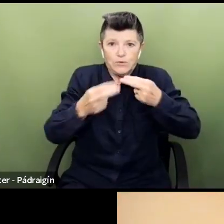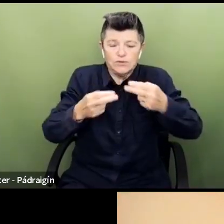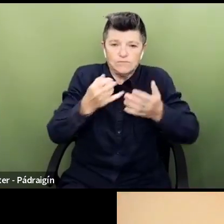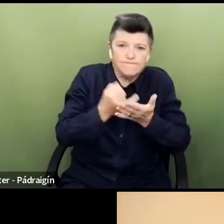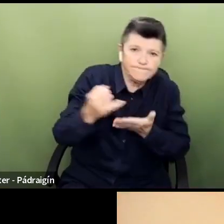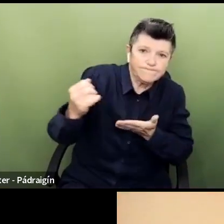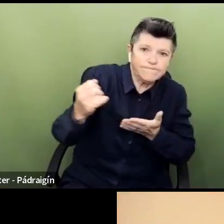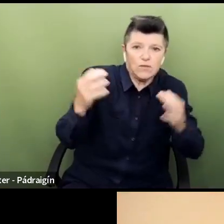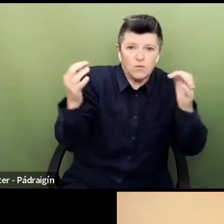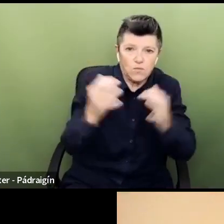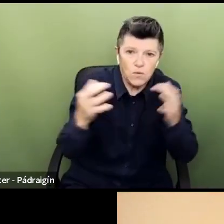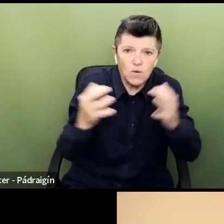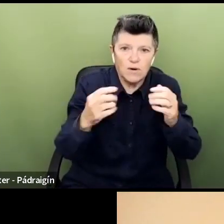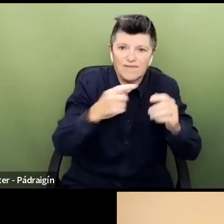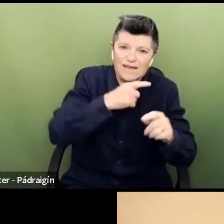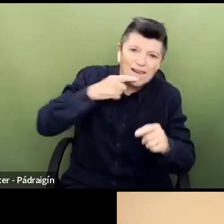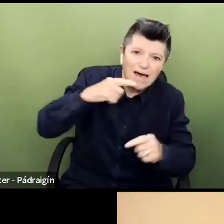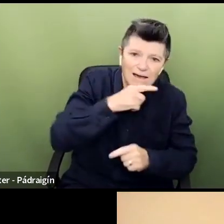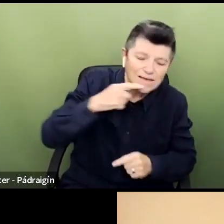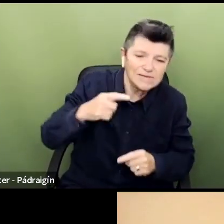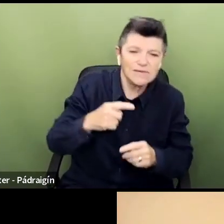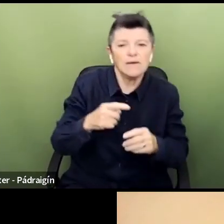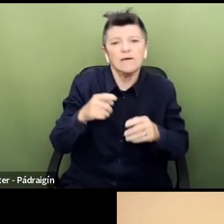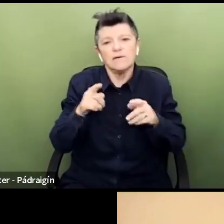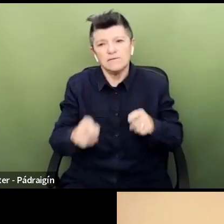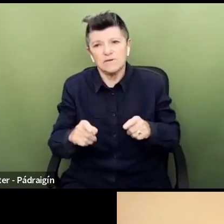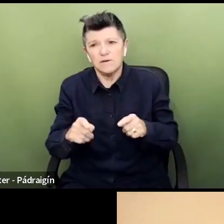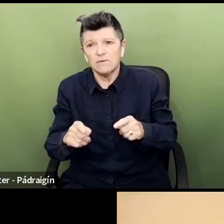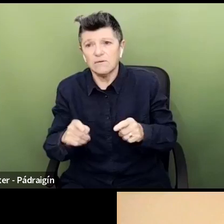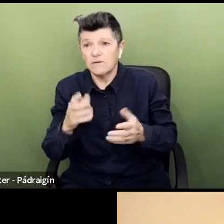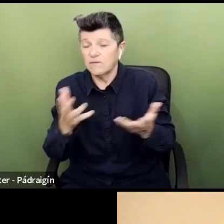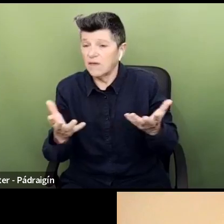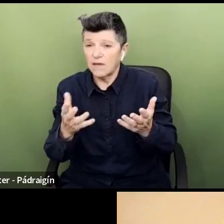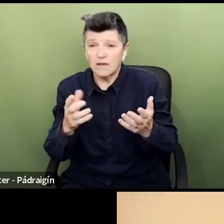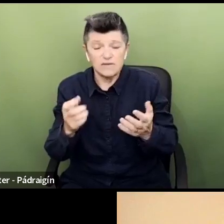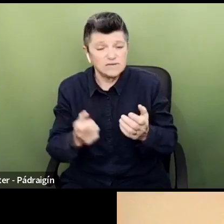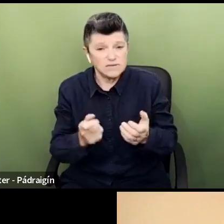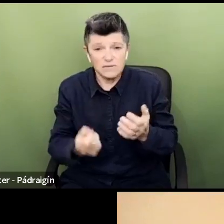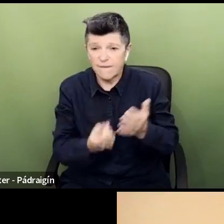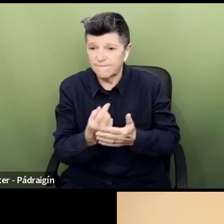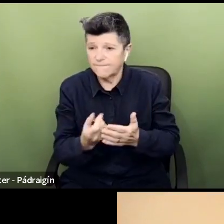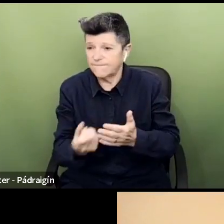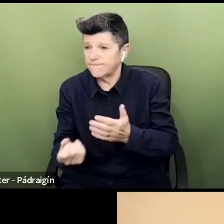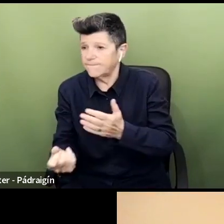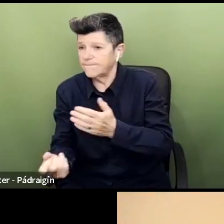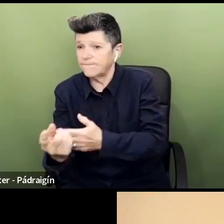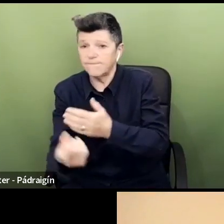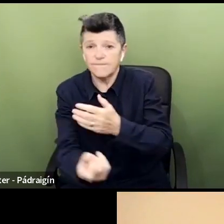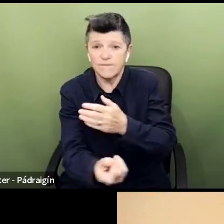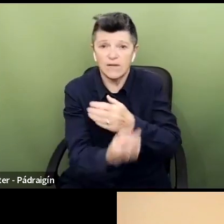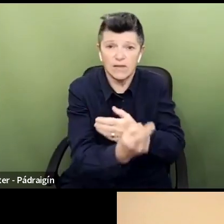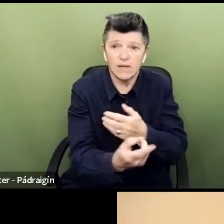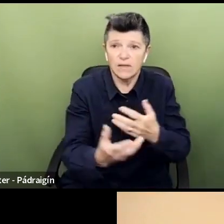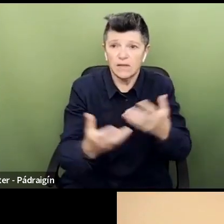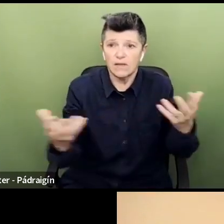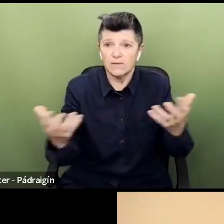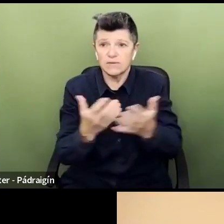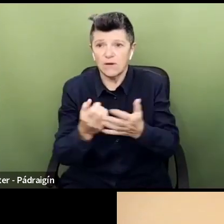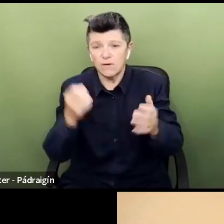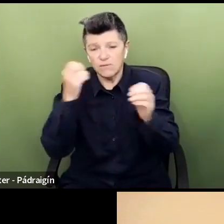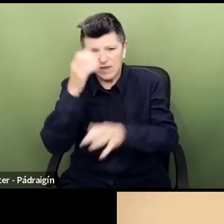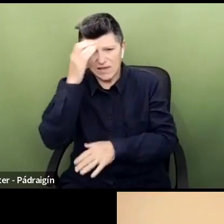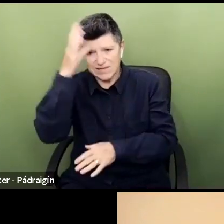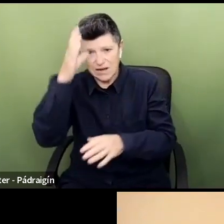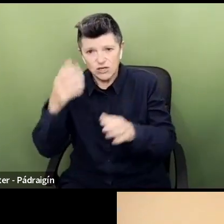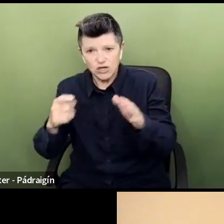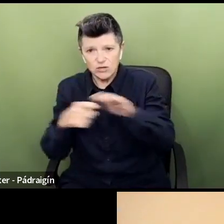that people. So there are these islands, even now, with a massive exodus of people, of intelligentsia, really. We're talking